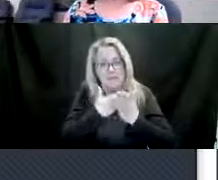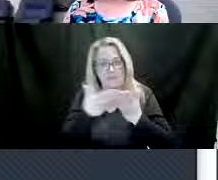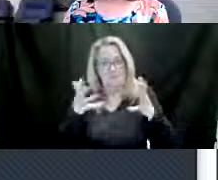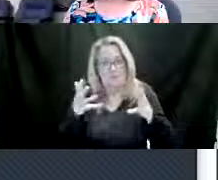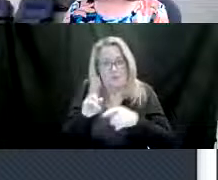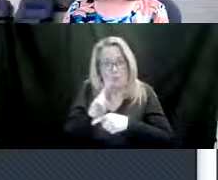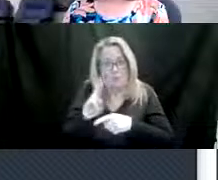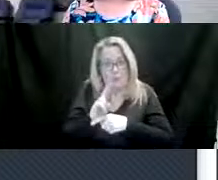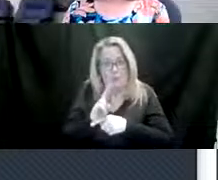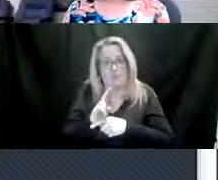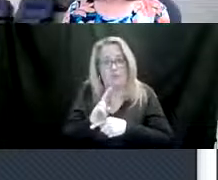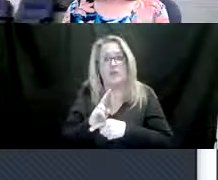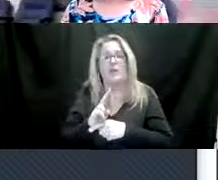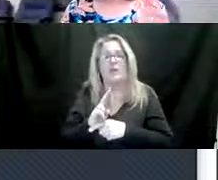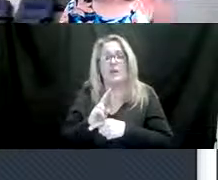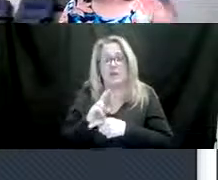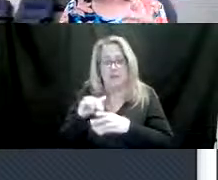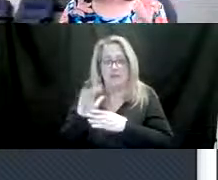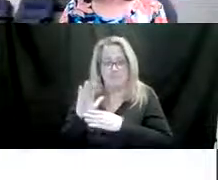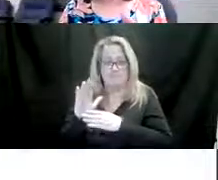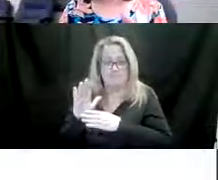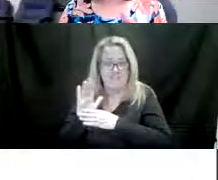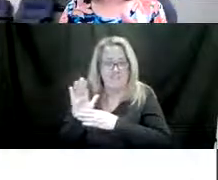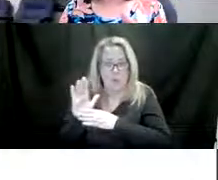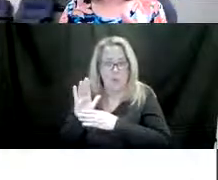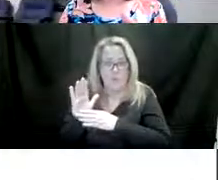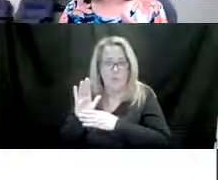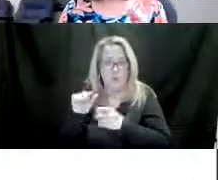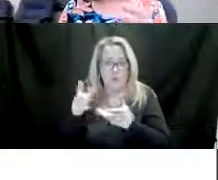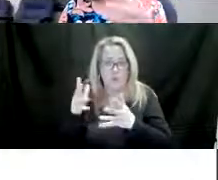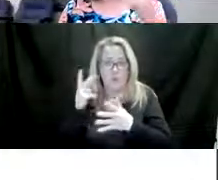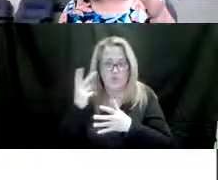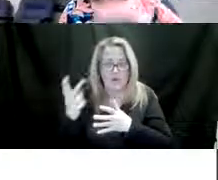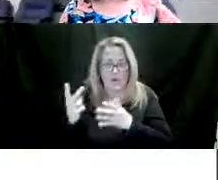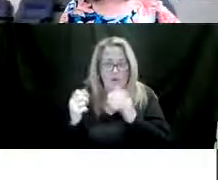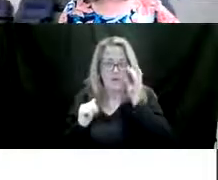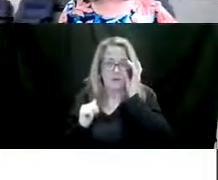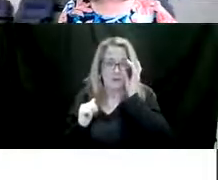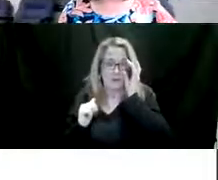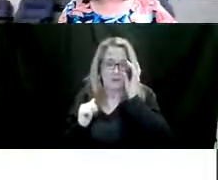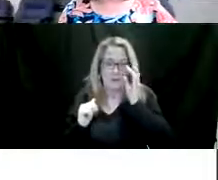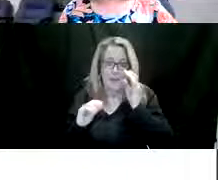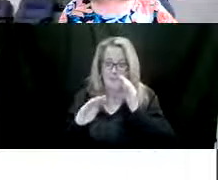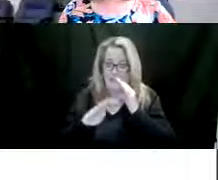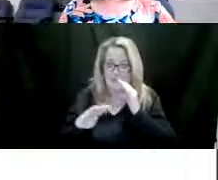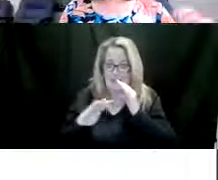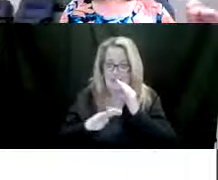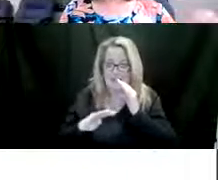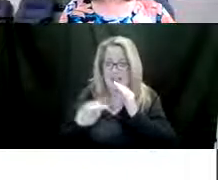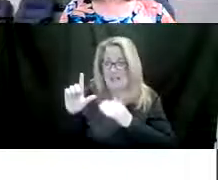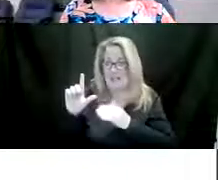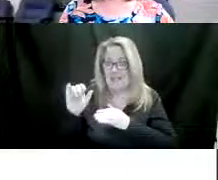used in the video clips that you saw. And basically, Lilli